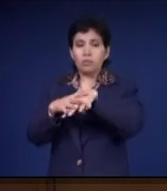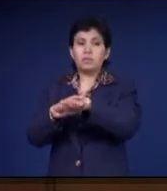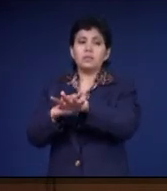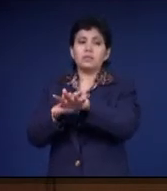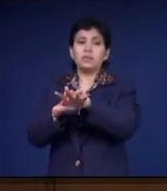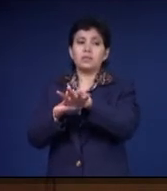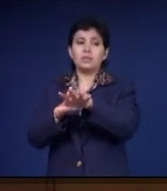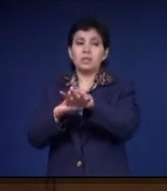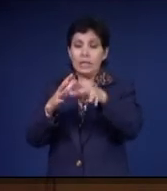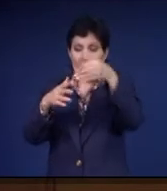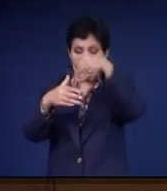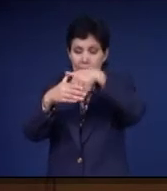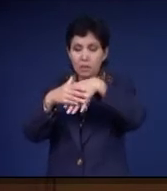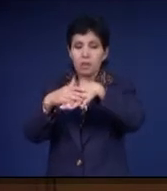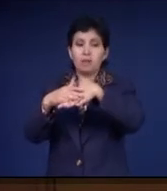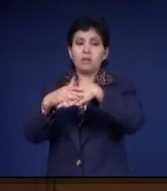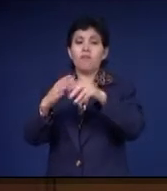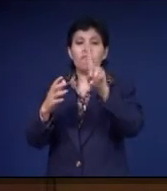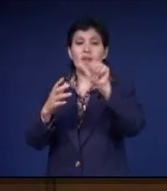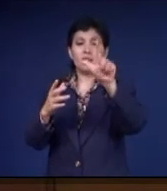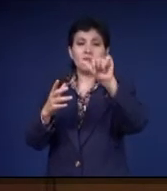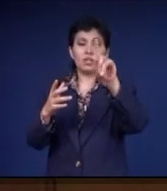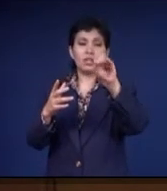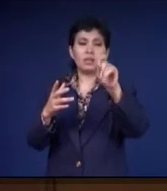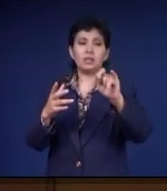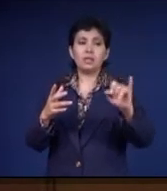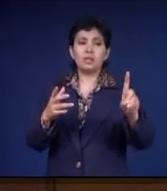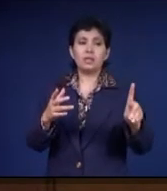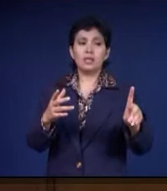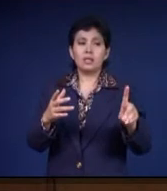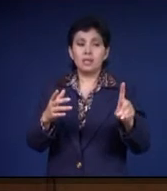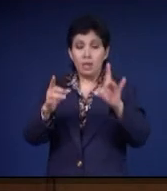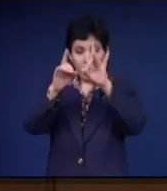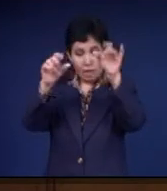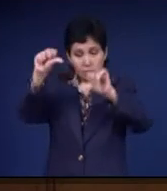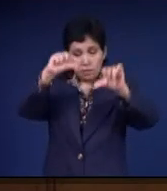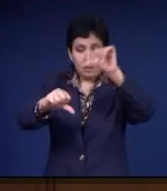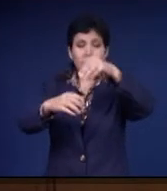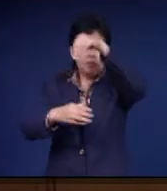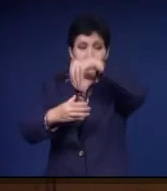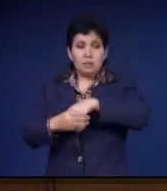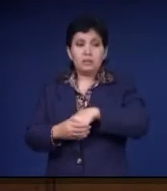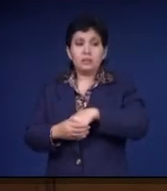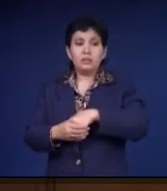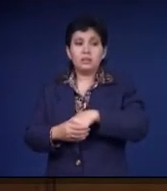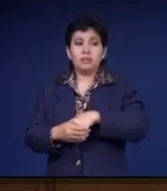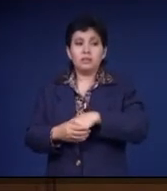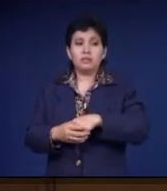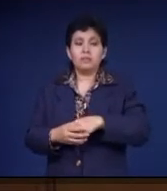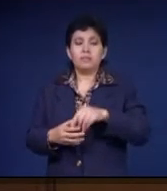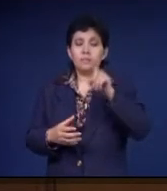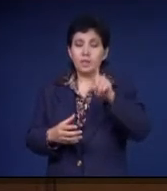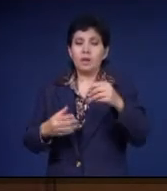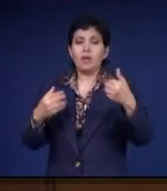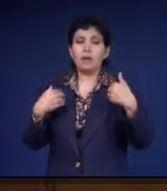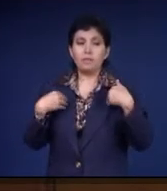your studies. Internal validity, it means the experiment within, inside, it has already